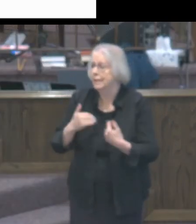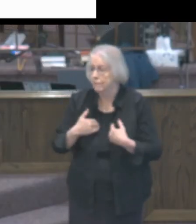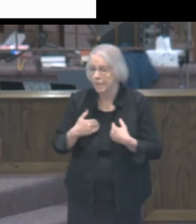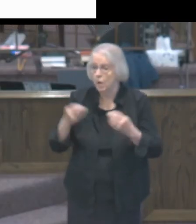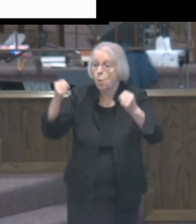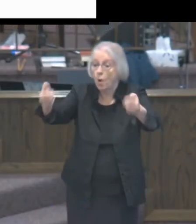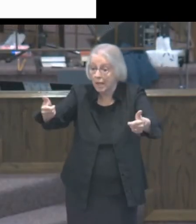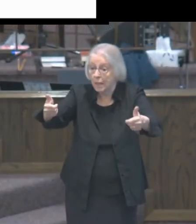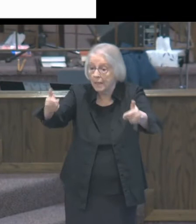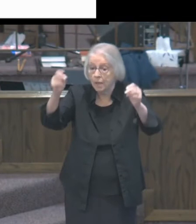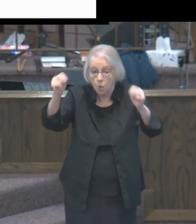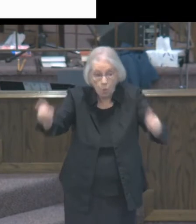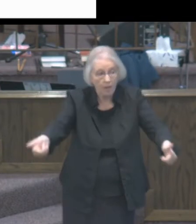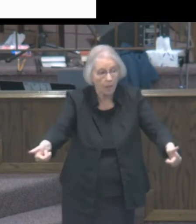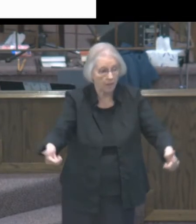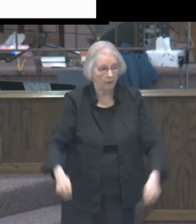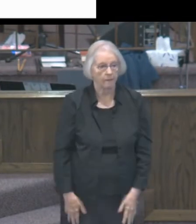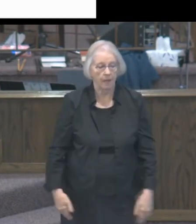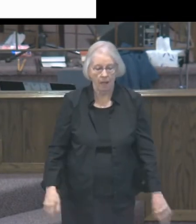I am what I am.